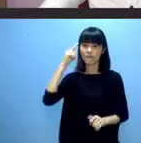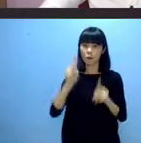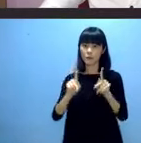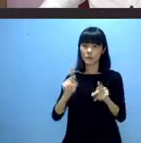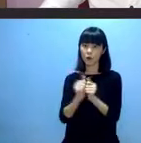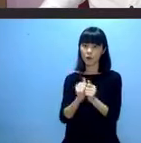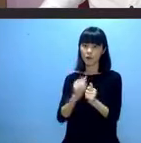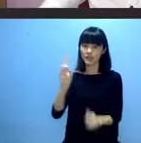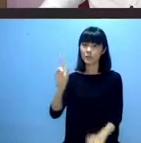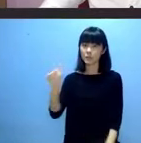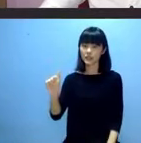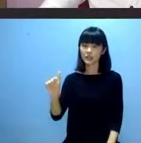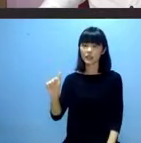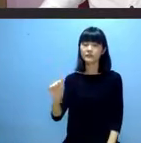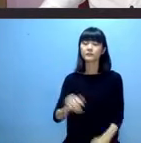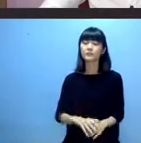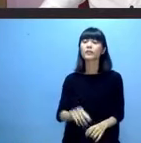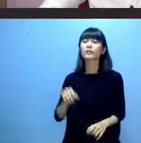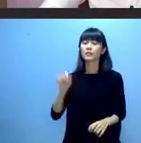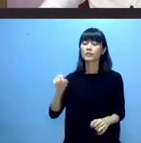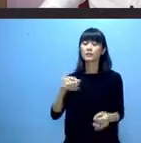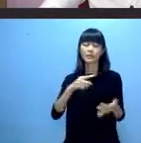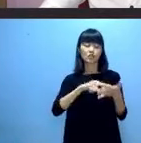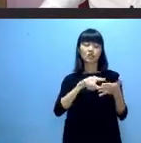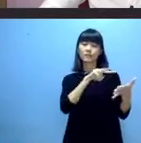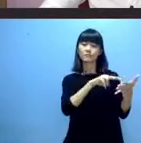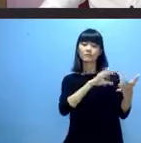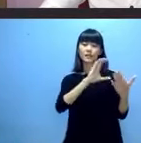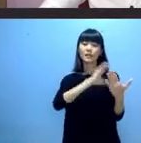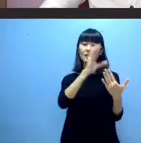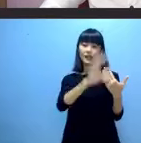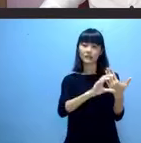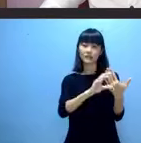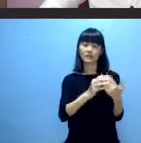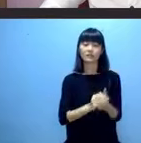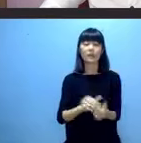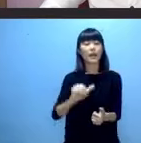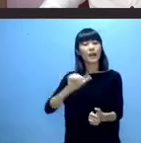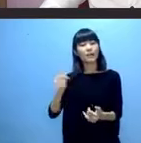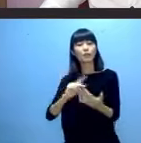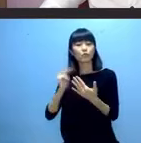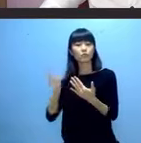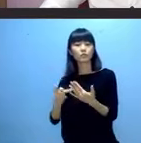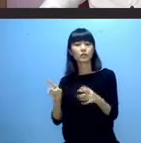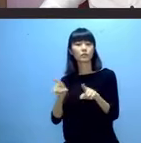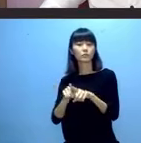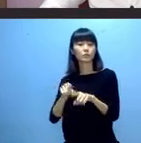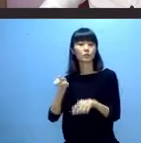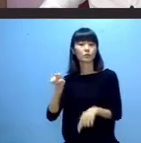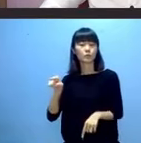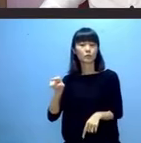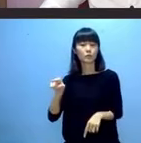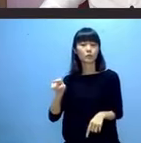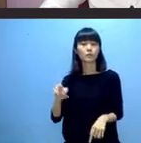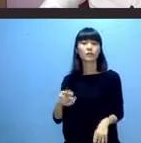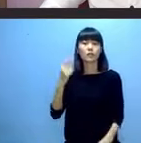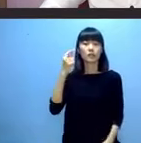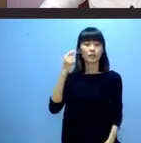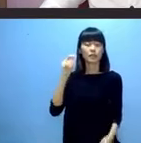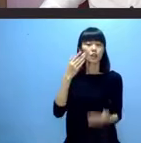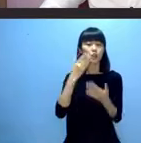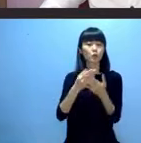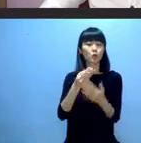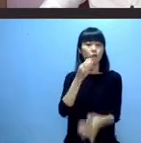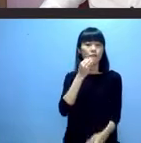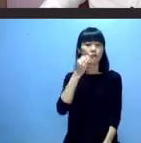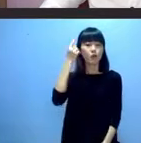check out the calendar over there. Another very well-received initiative is this thing called the Good Food for Community,